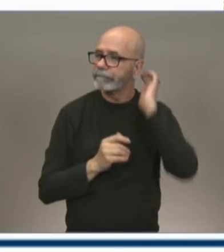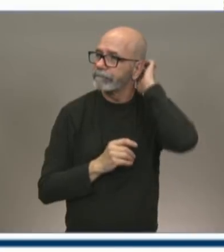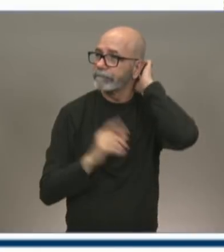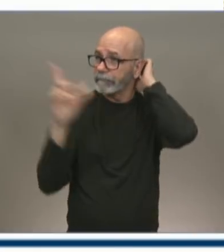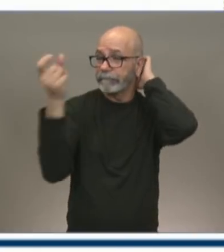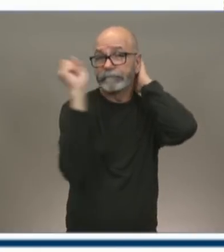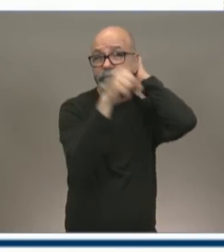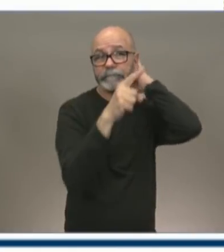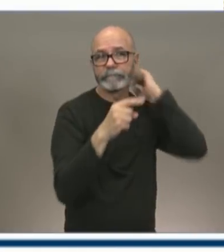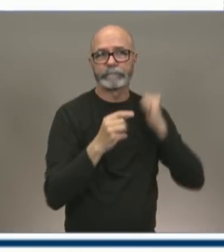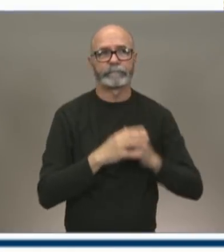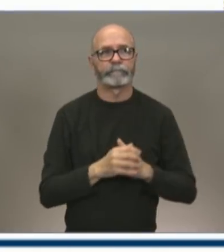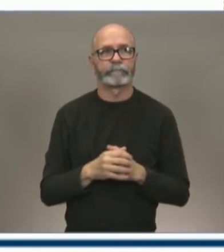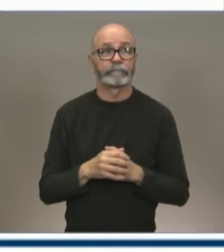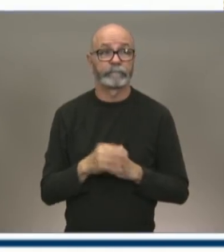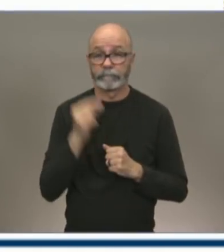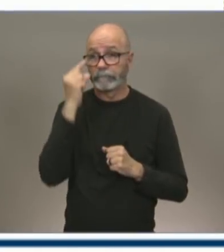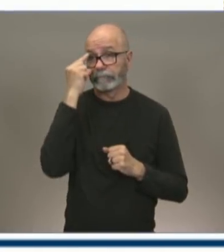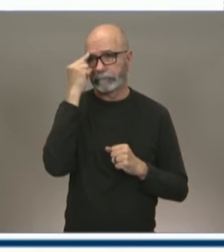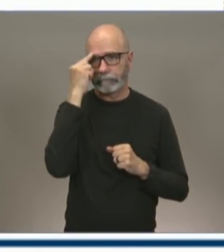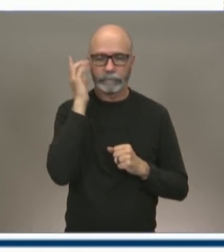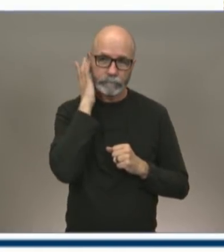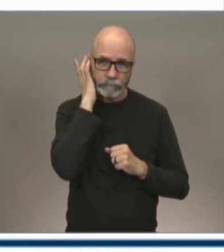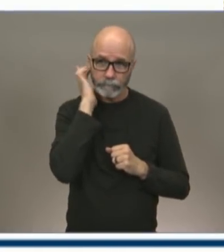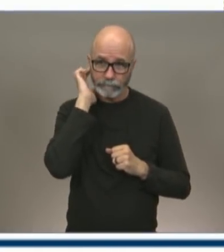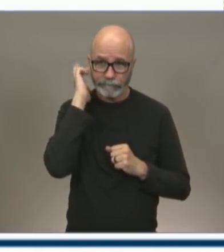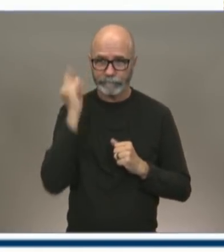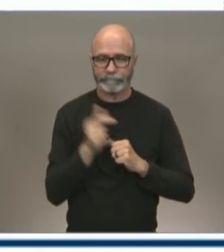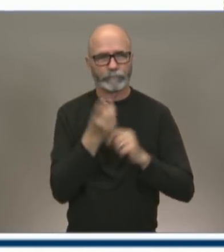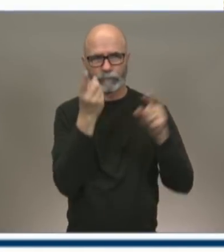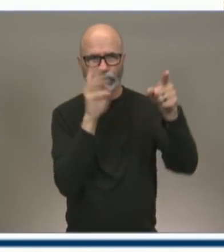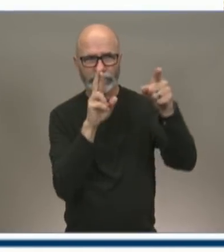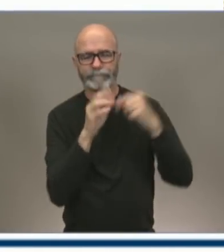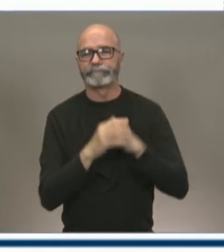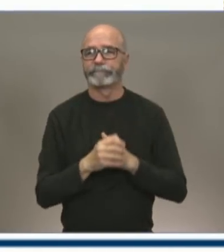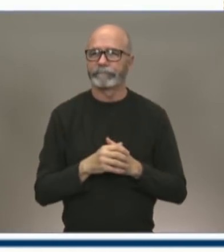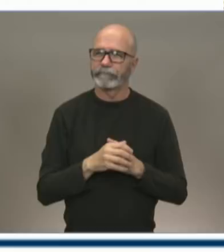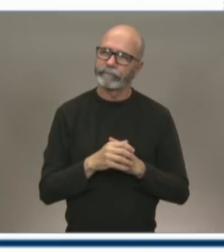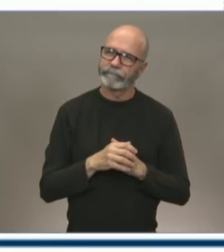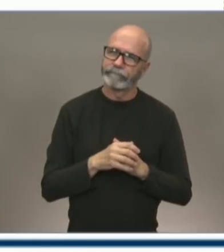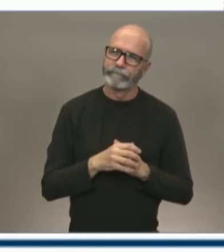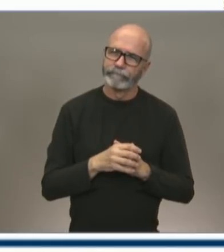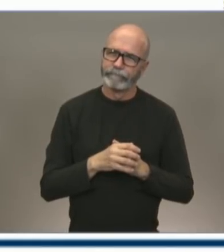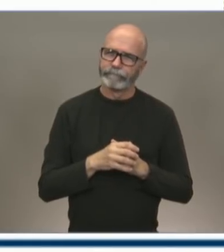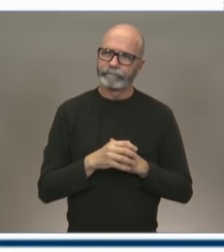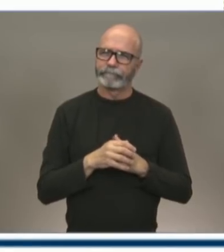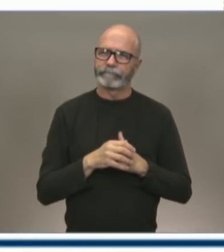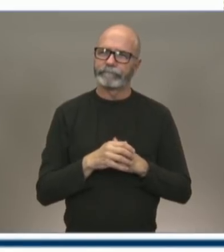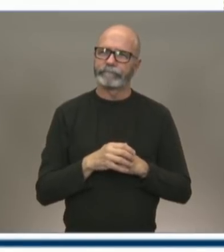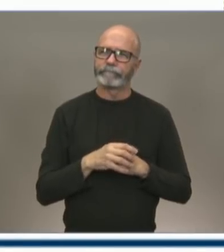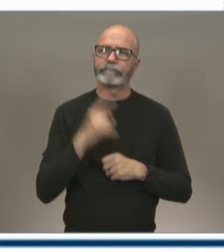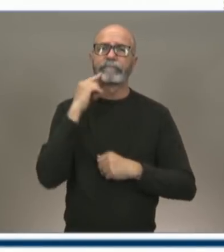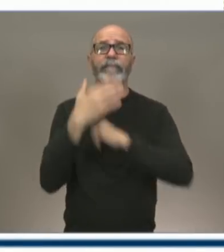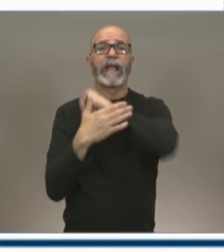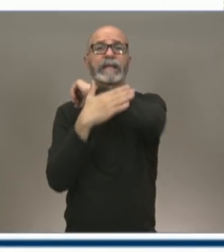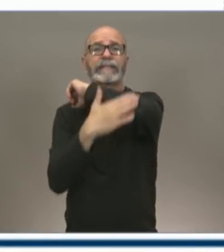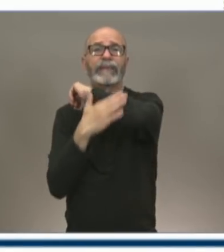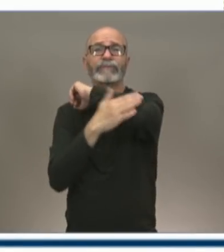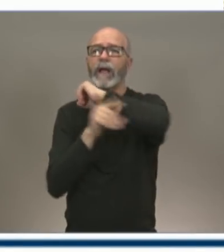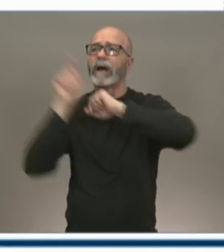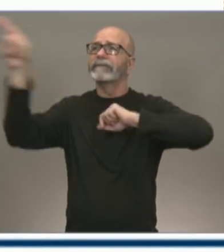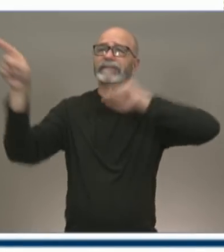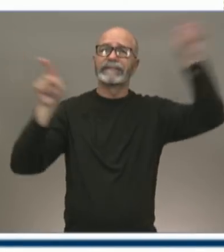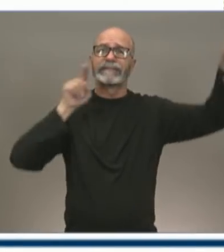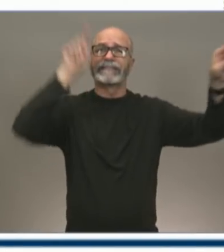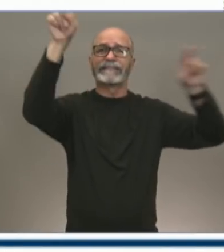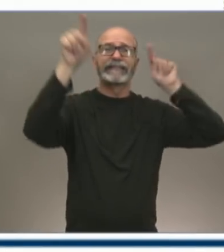Oh, sorry about that. Dr. Strang, from my understanding, different countries have different ways of determining that a COVID case